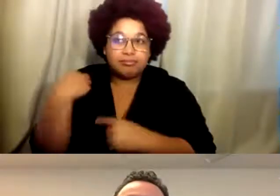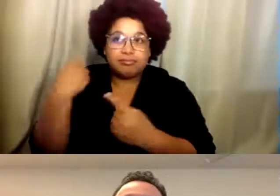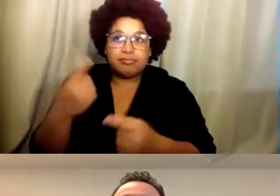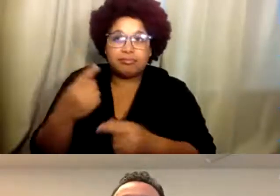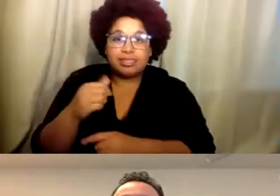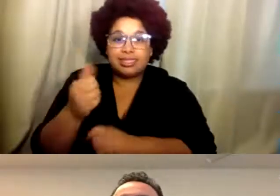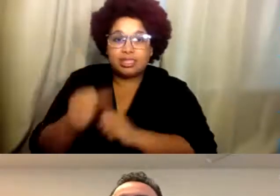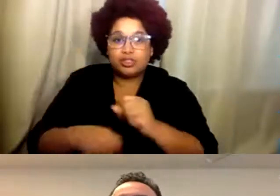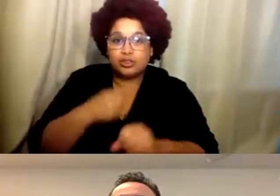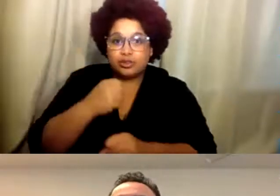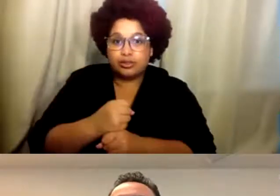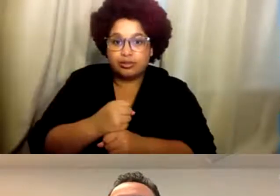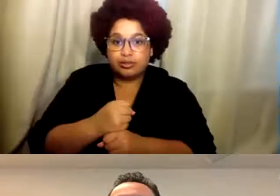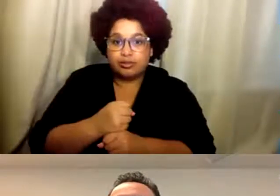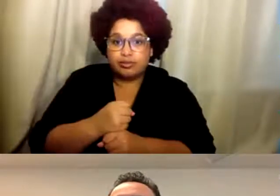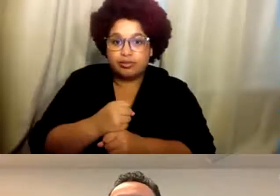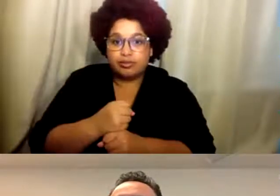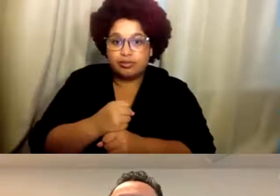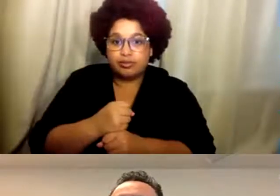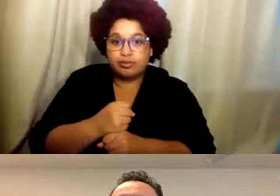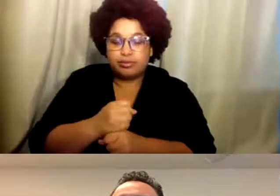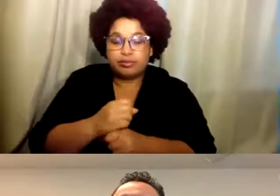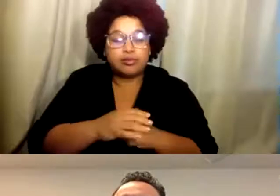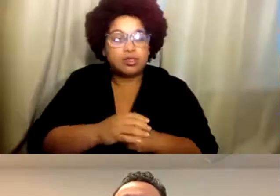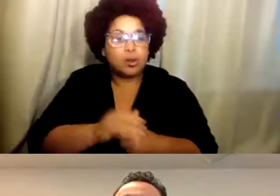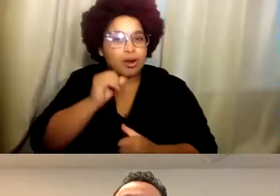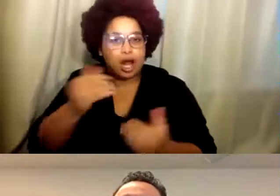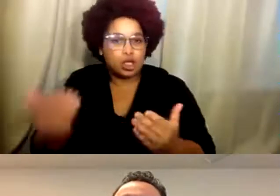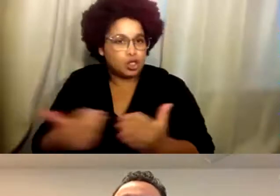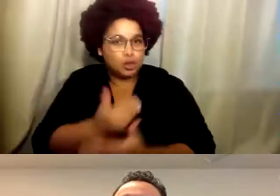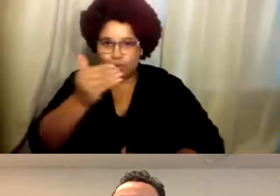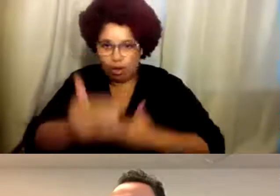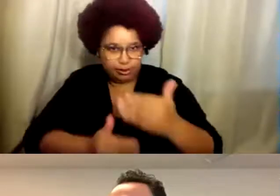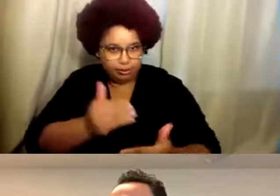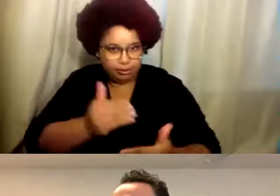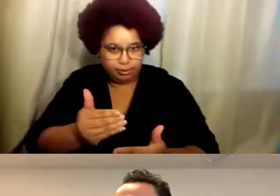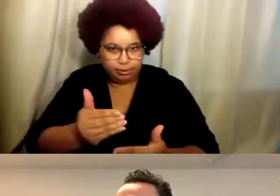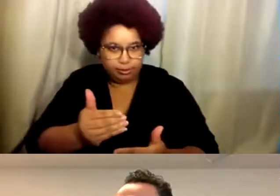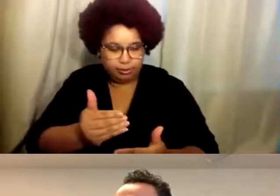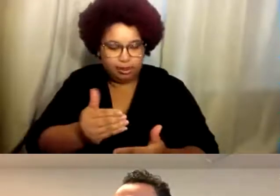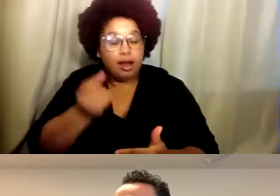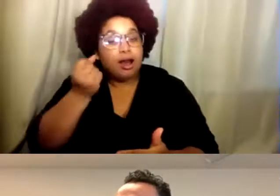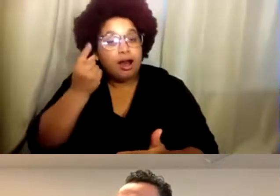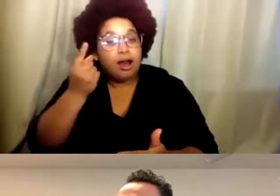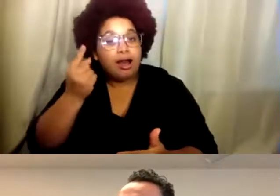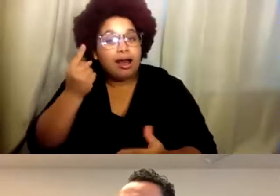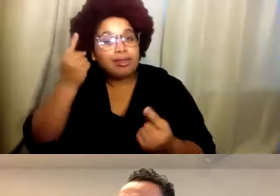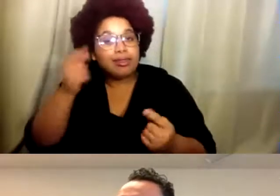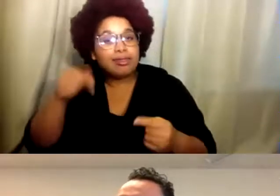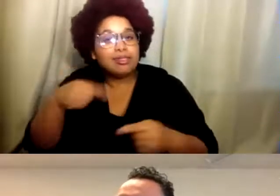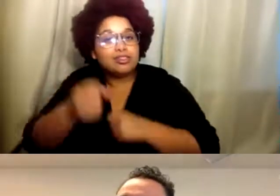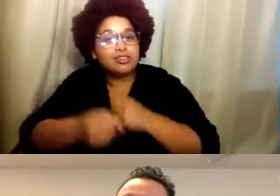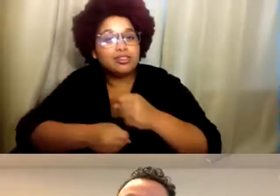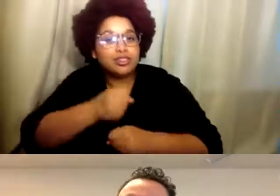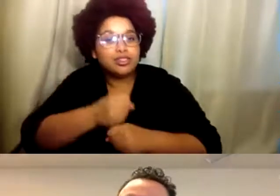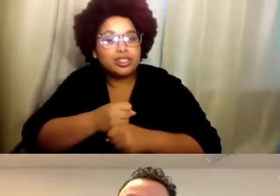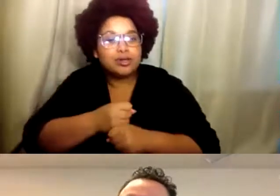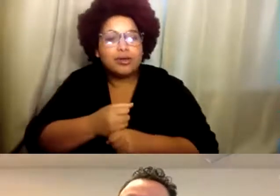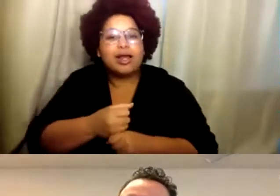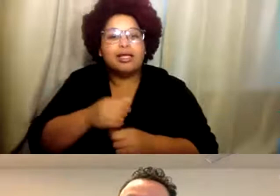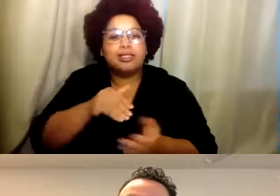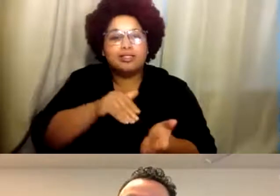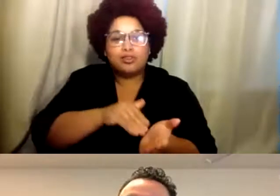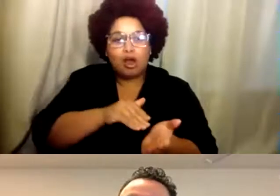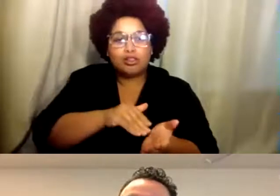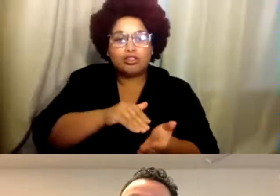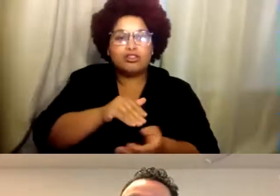10 years. And so it's not a new process, but what I think happened this year, and Dr. Chapman can correct